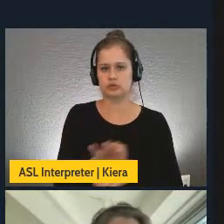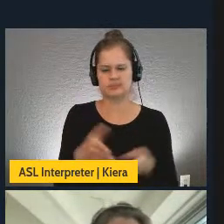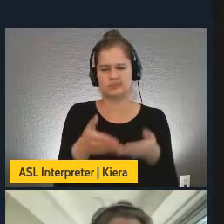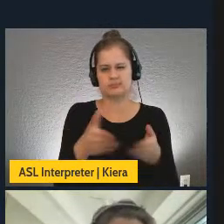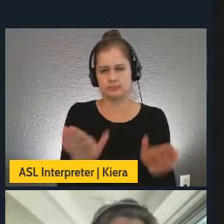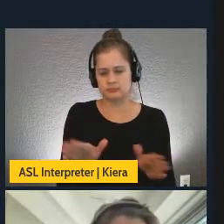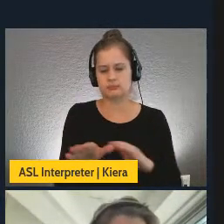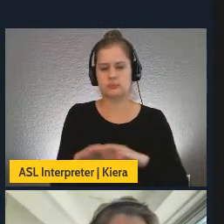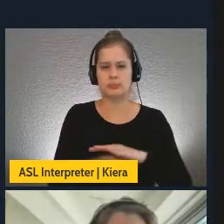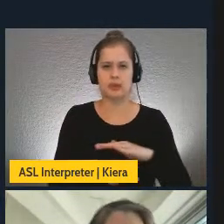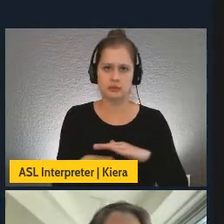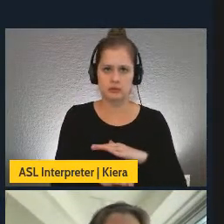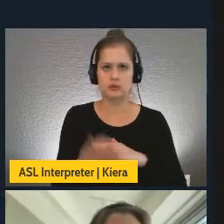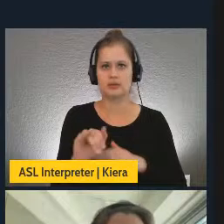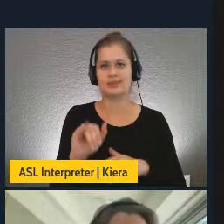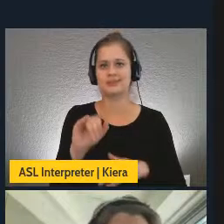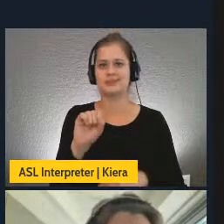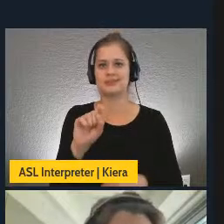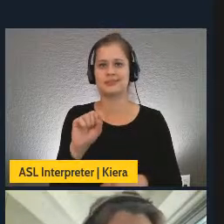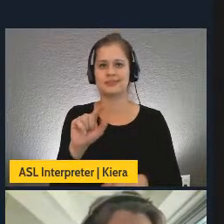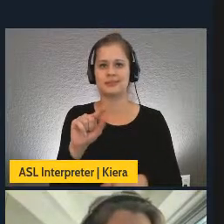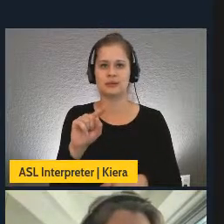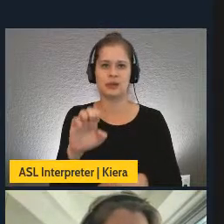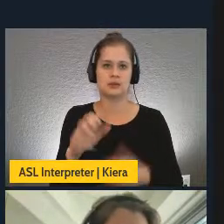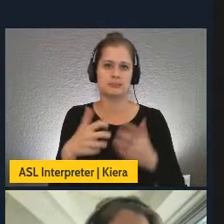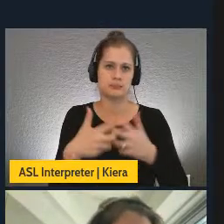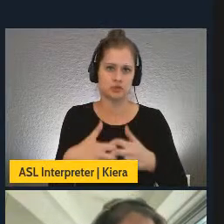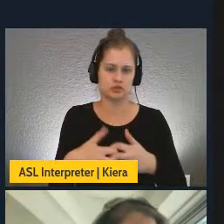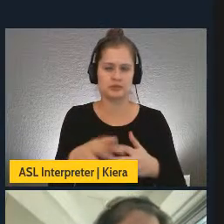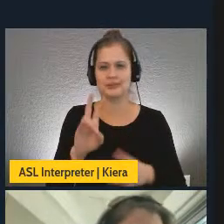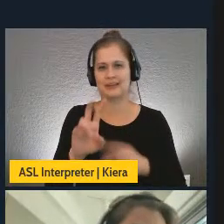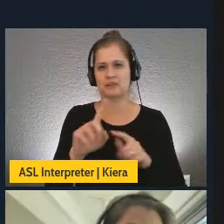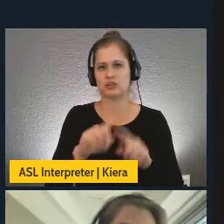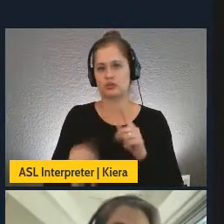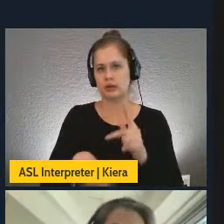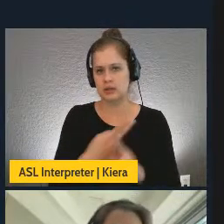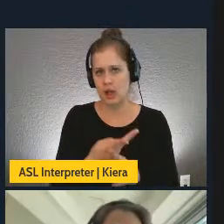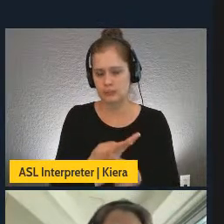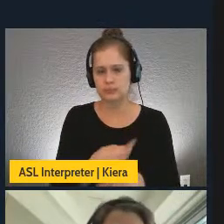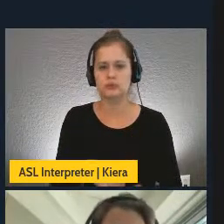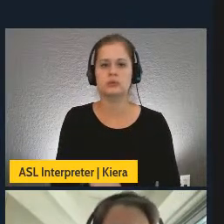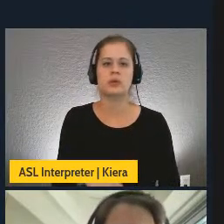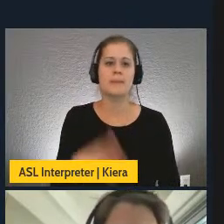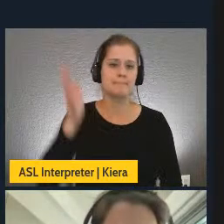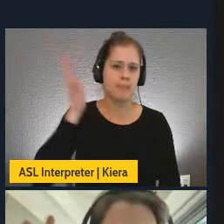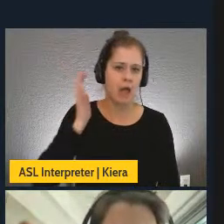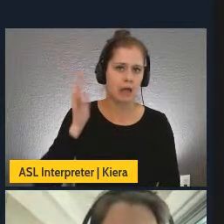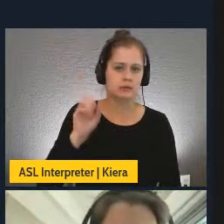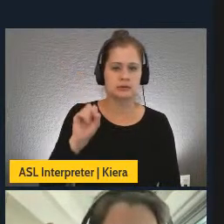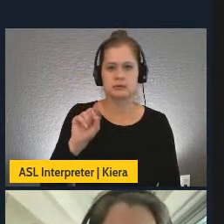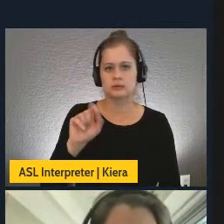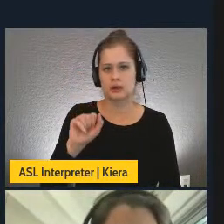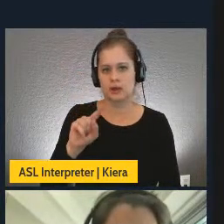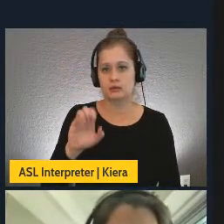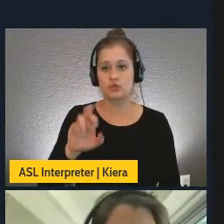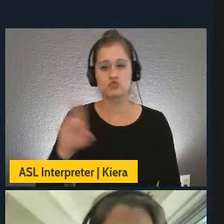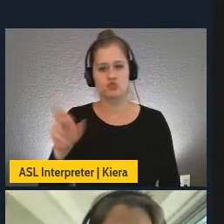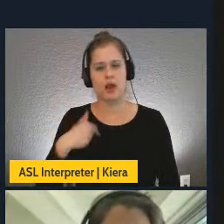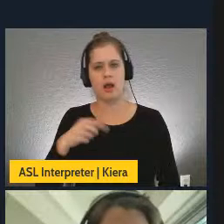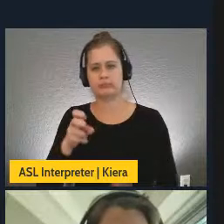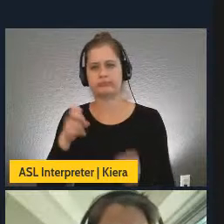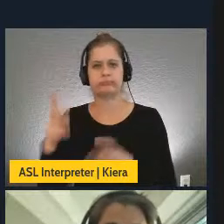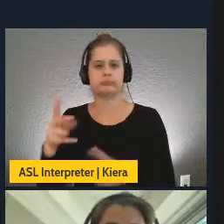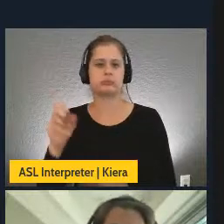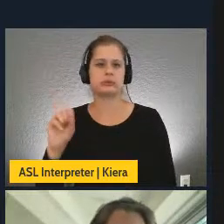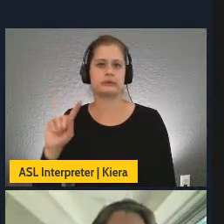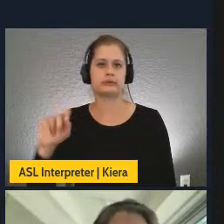Basically, they're state machines. There's 7 different kinds of states. This example focuses on past states. On the right, I've just pasted an example of a step function I've used